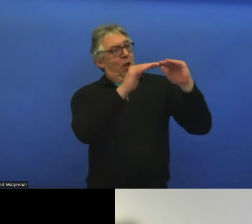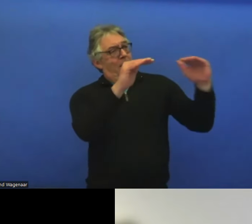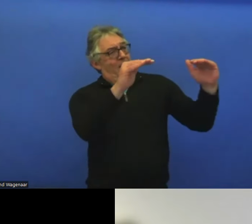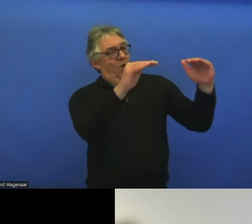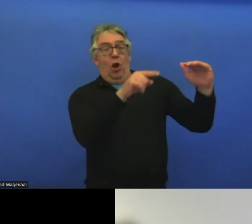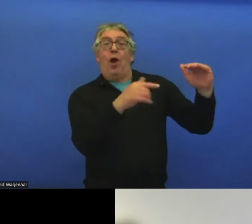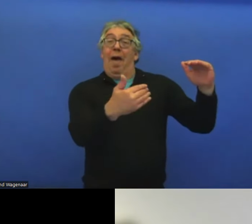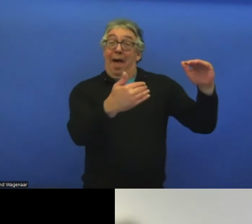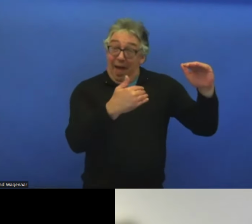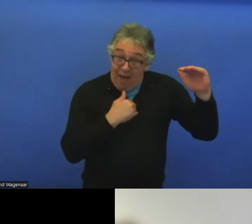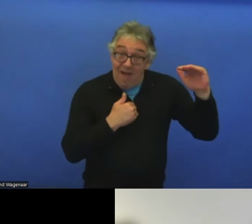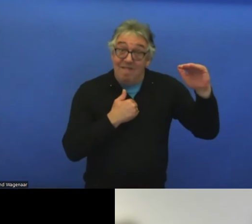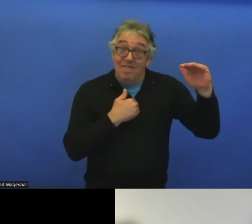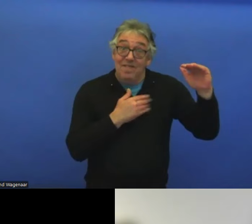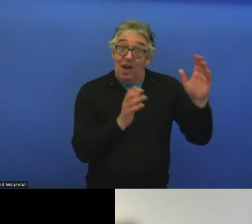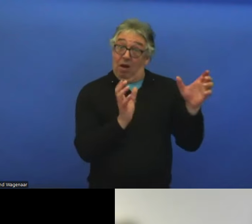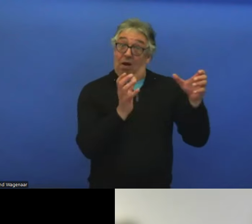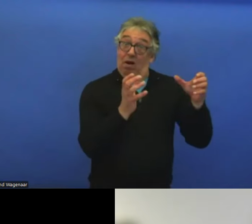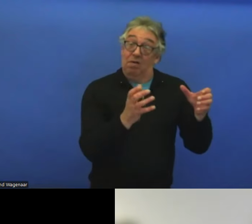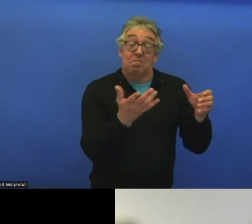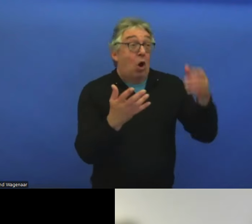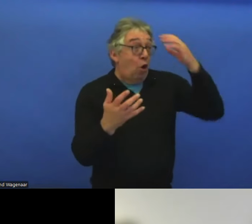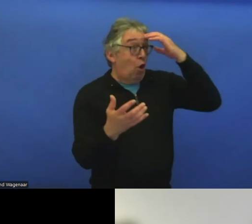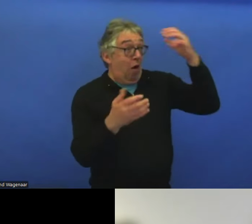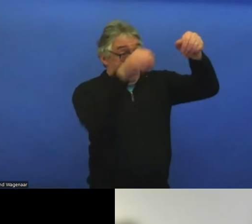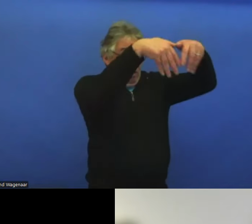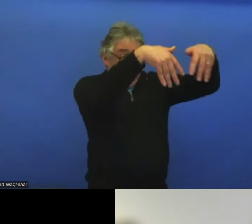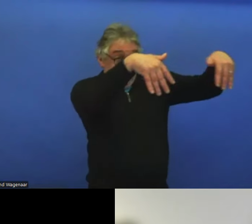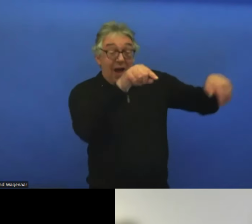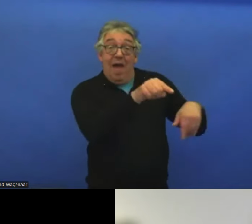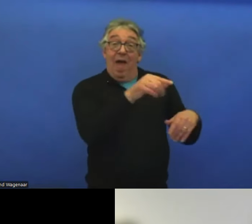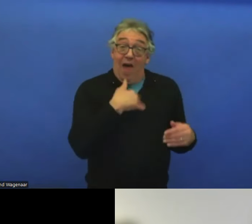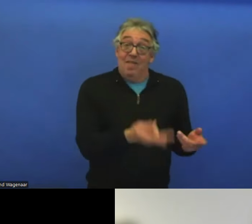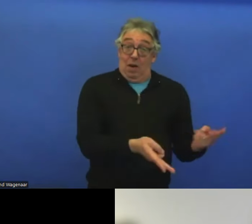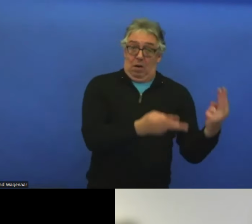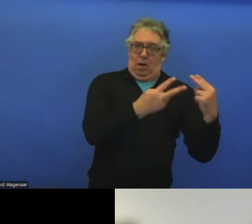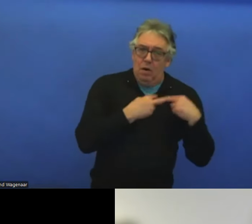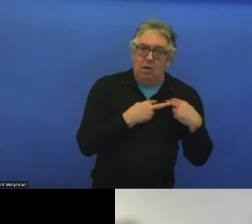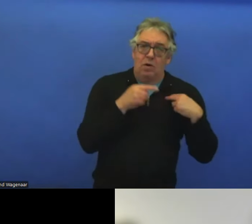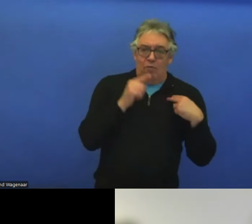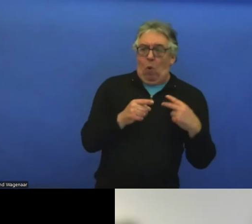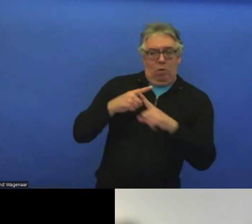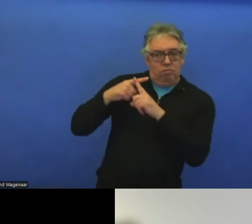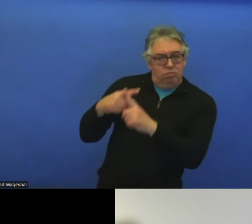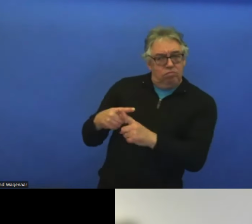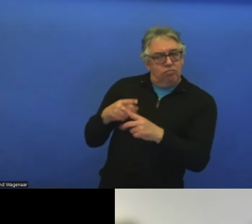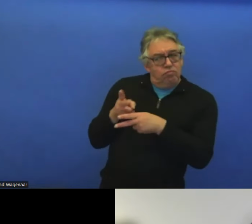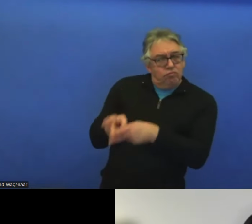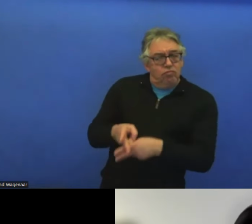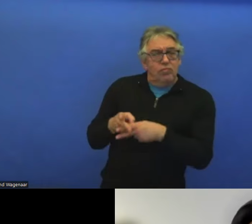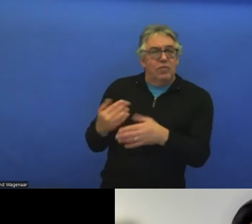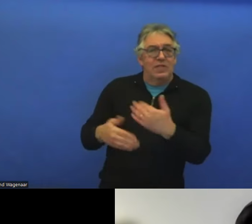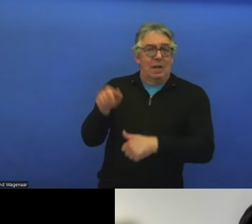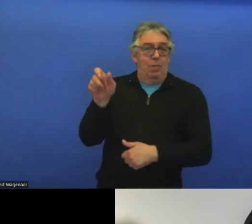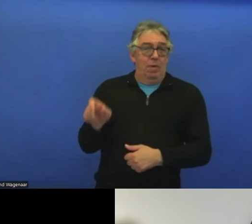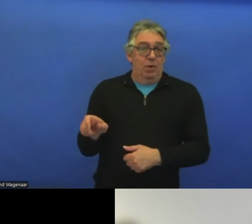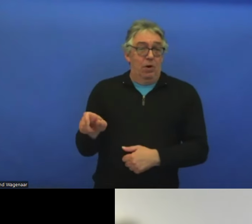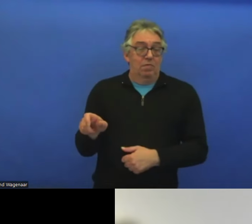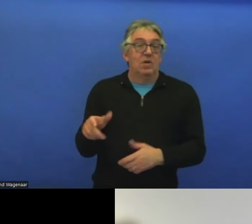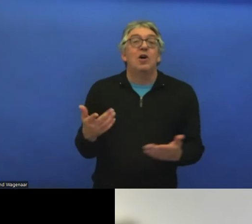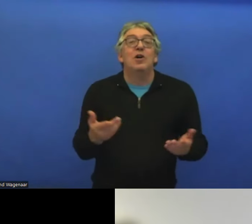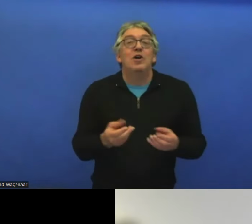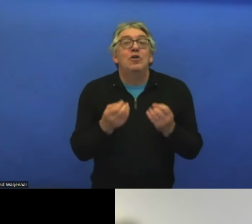some countries, there's more and more a ministry line on persons with disabilities. Sometimes it can be a Secretary of